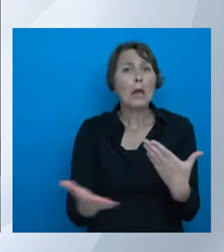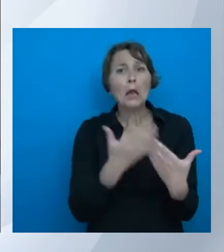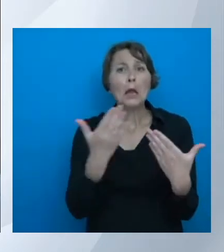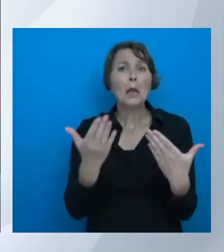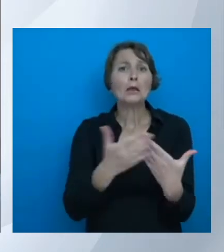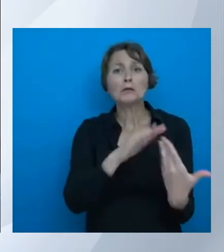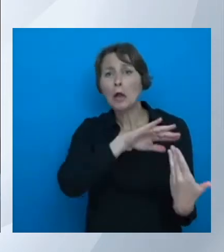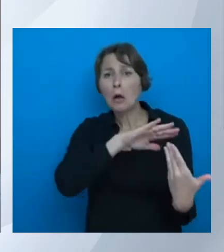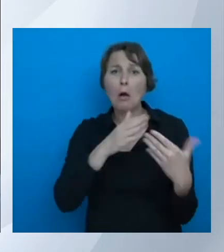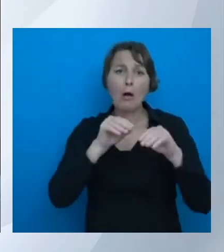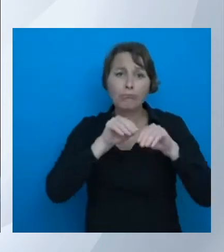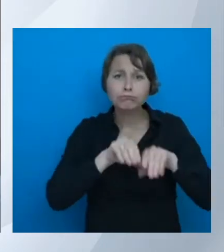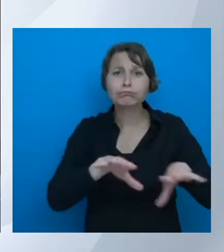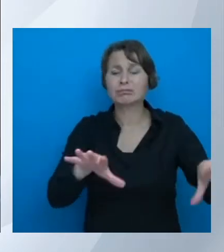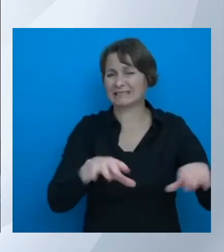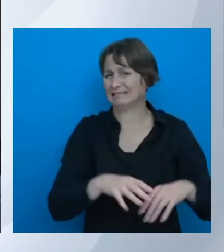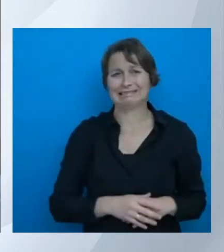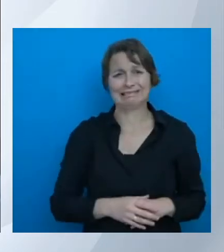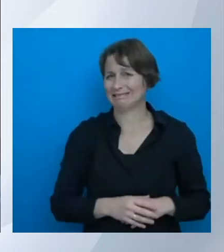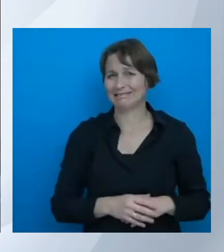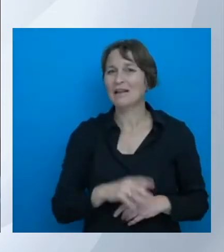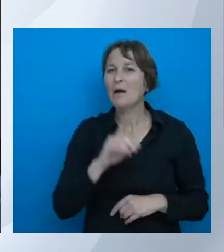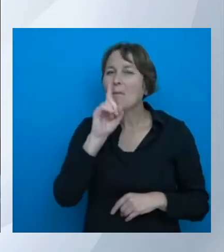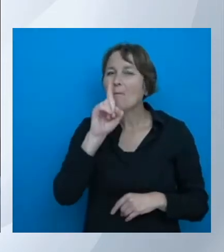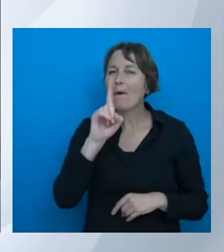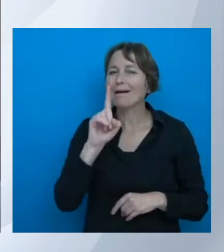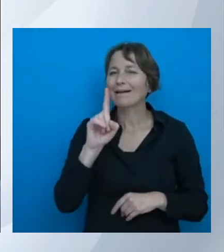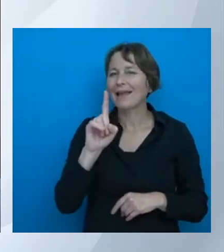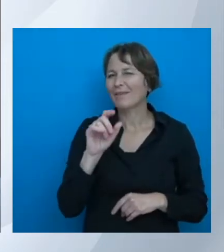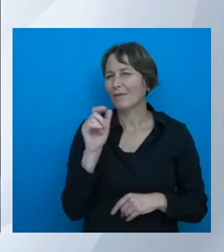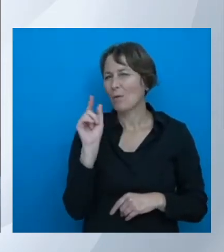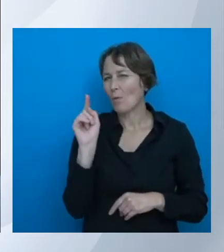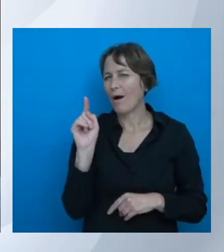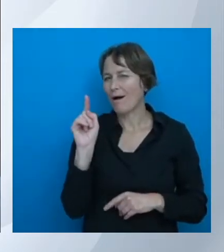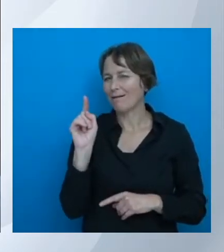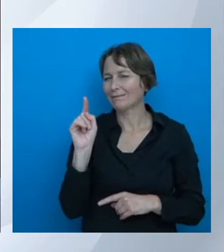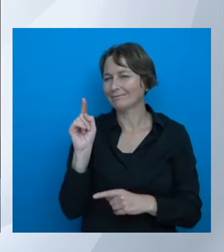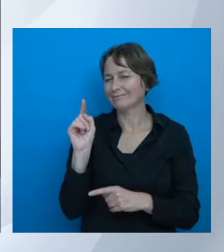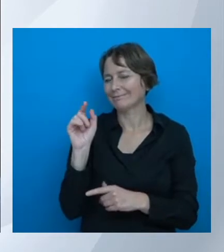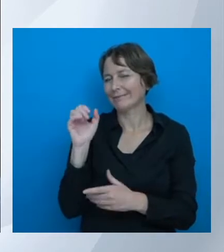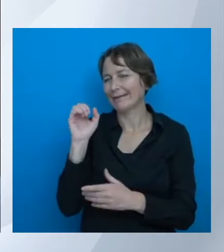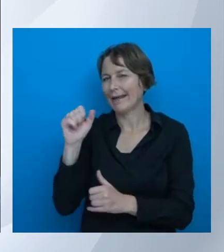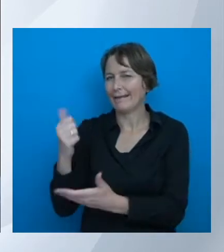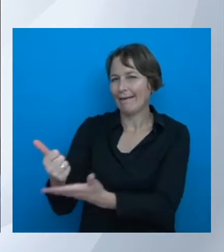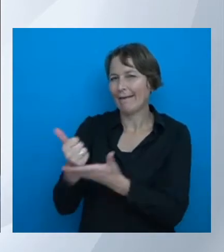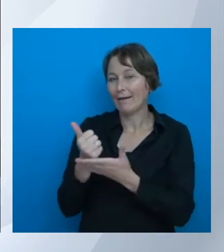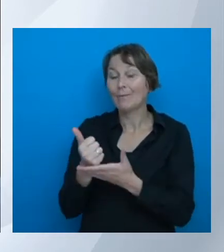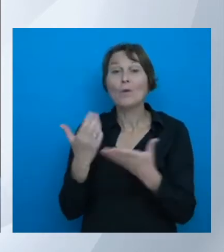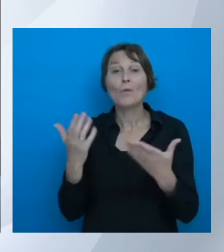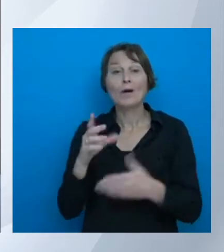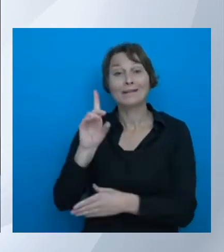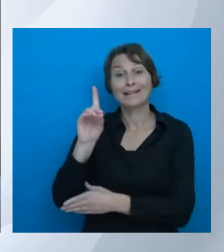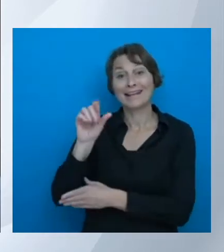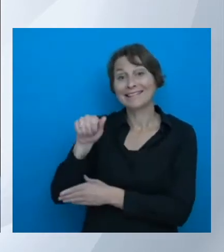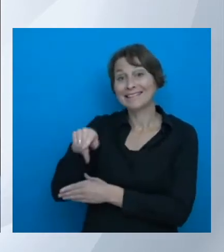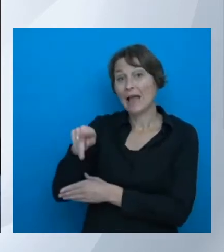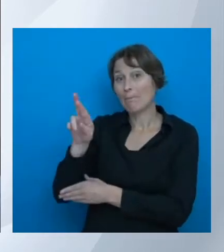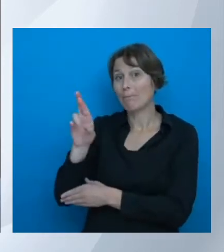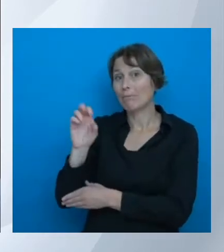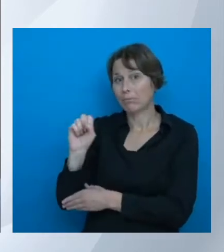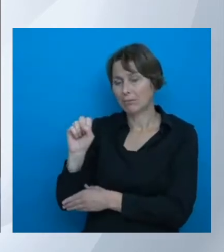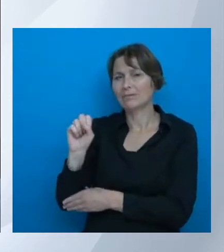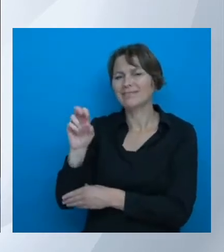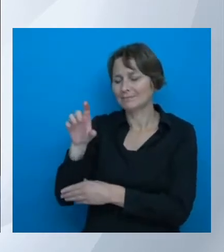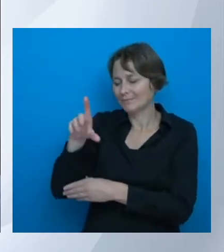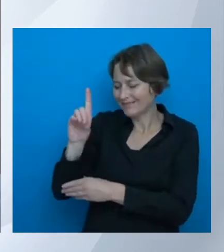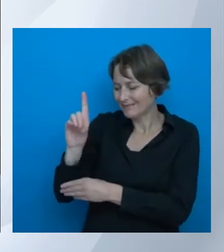comes in, and Dapr helps you to solve those common challenges. So you are free to focus more on business logic rather than solving